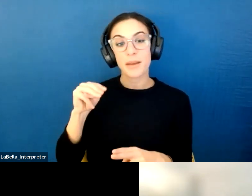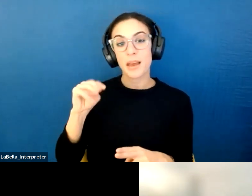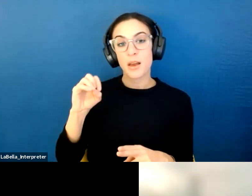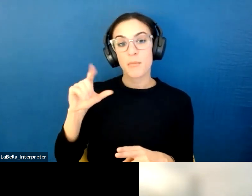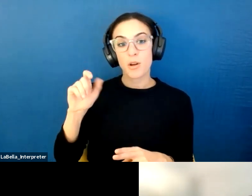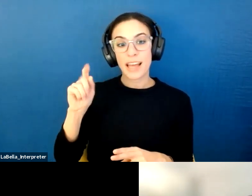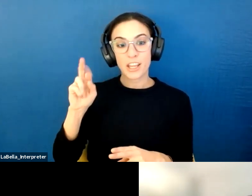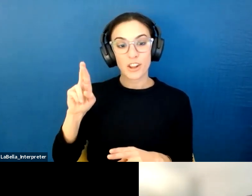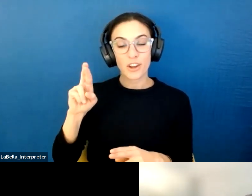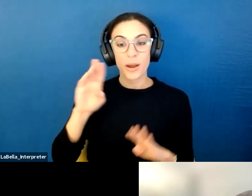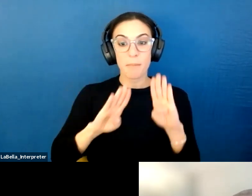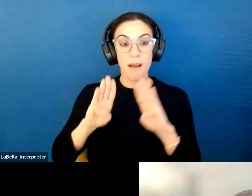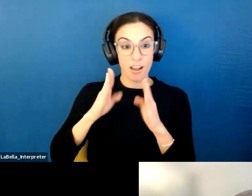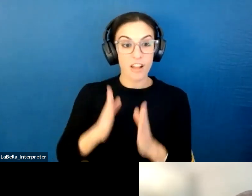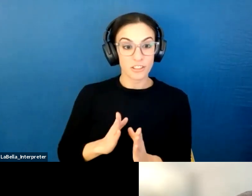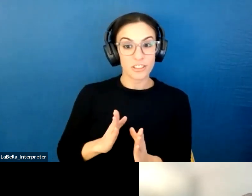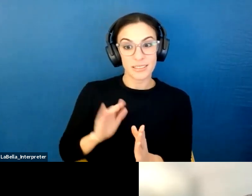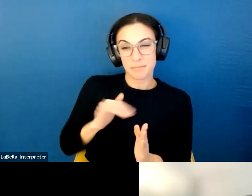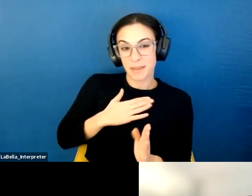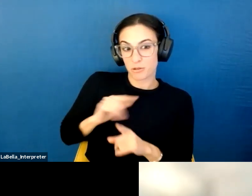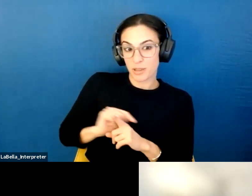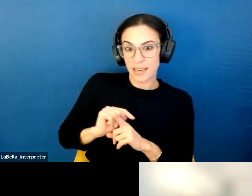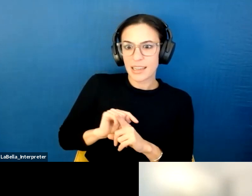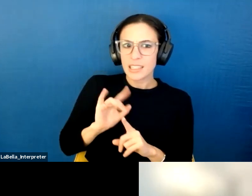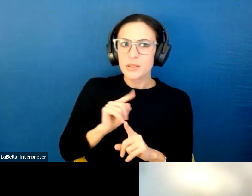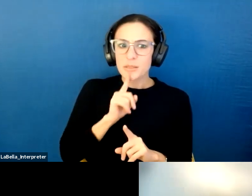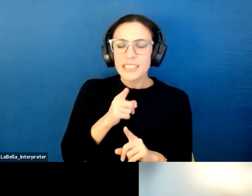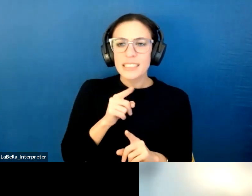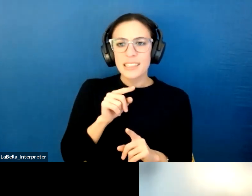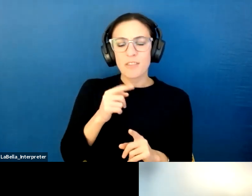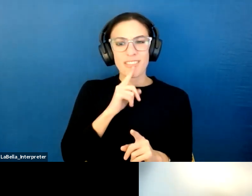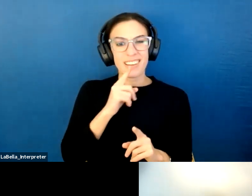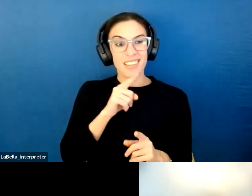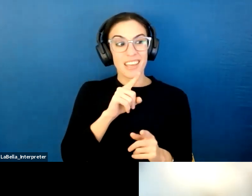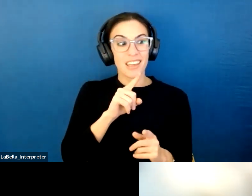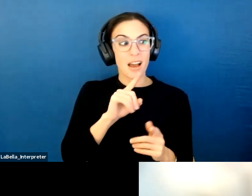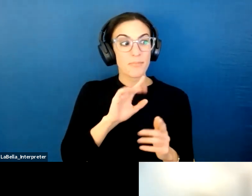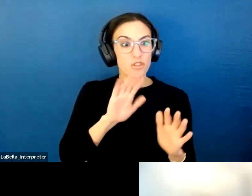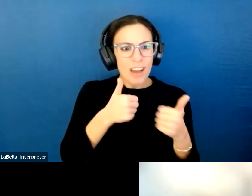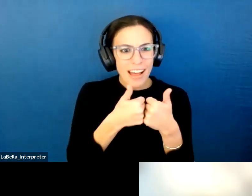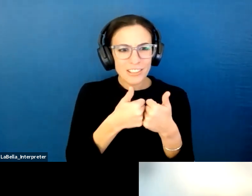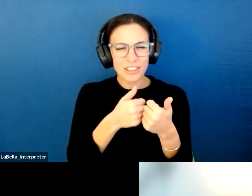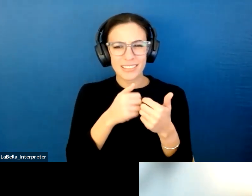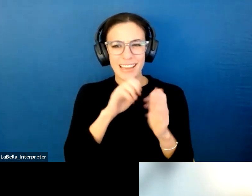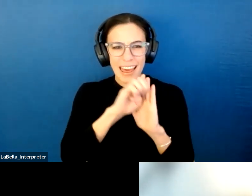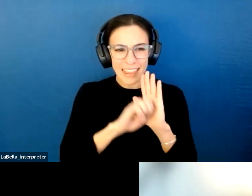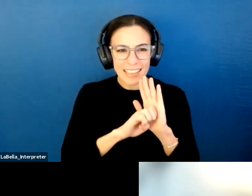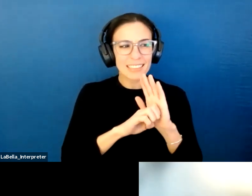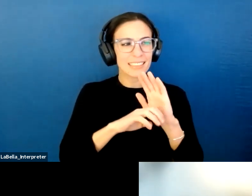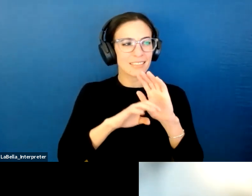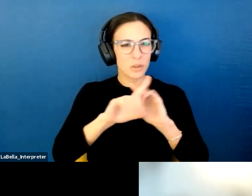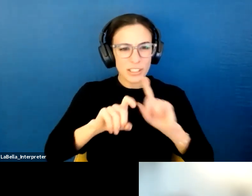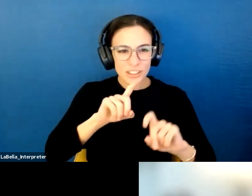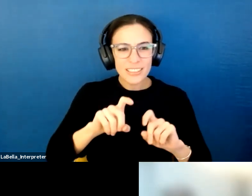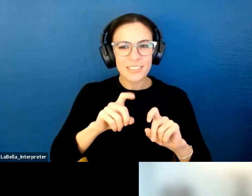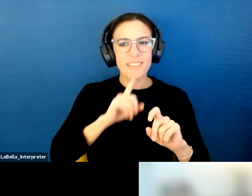and it was really the really challenging ethical and social questions that CRISPR gene editing arose in me to kind of